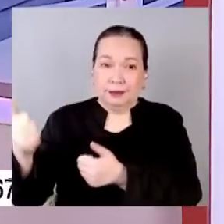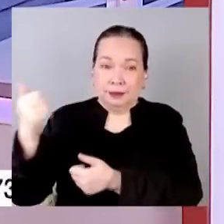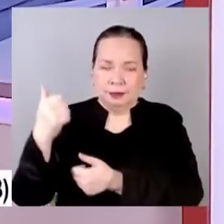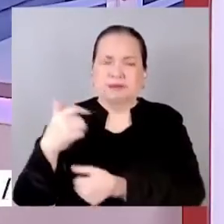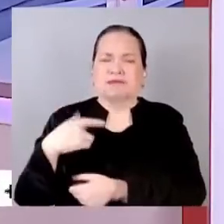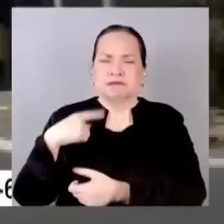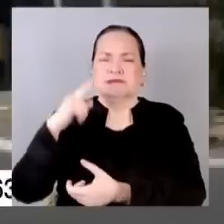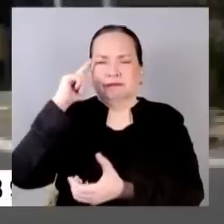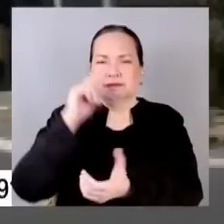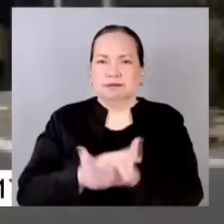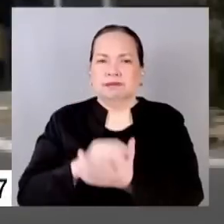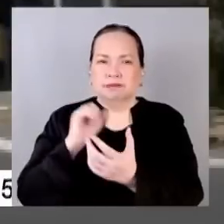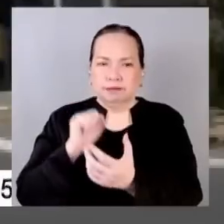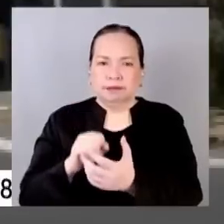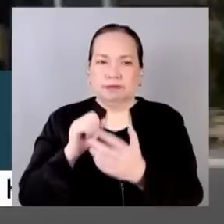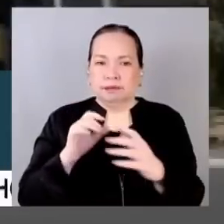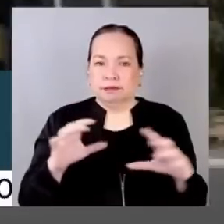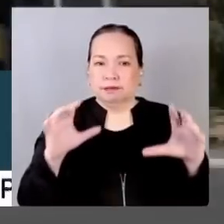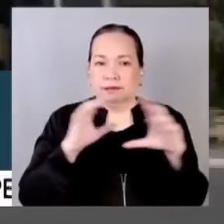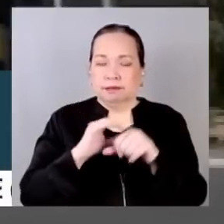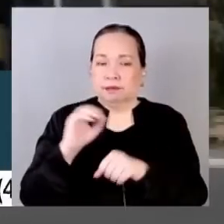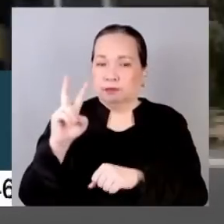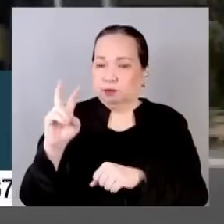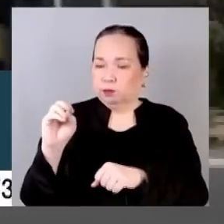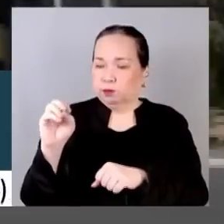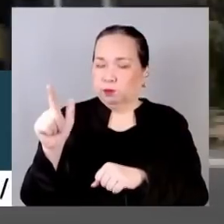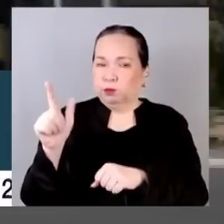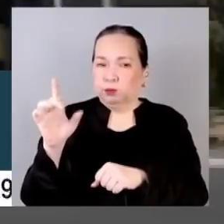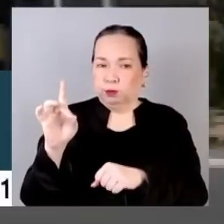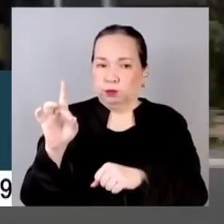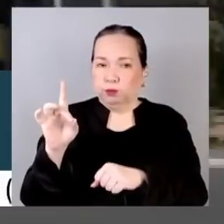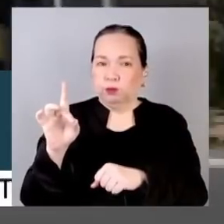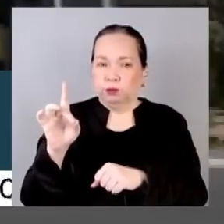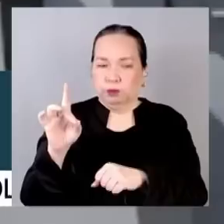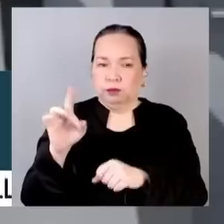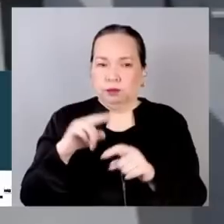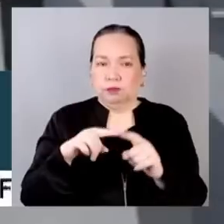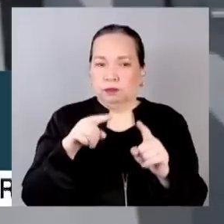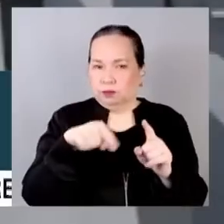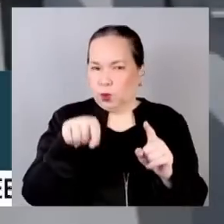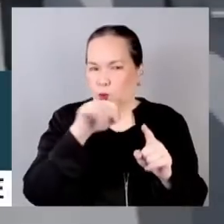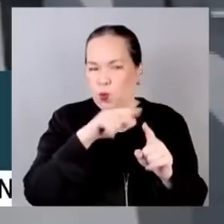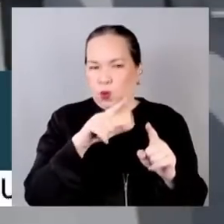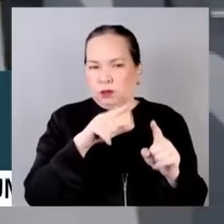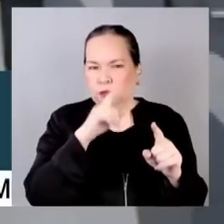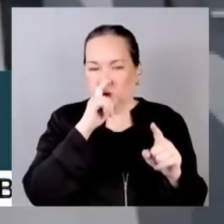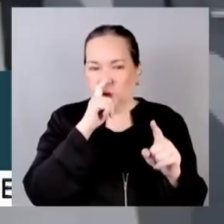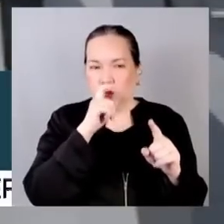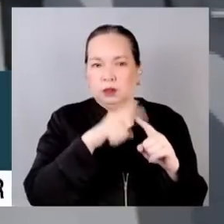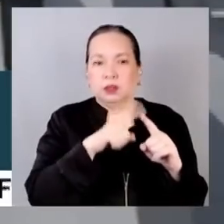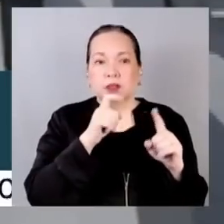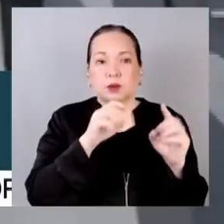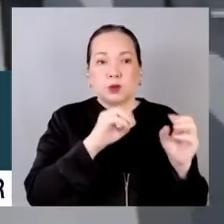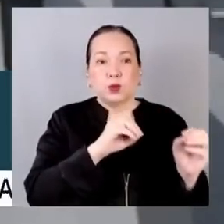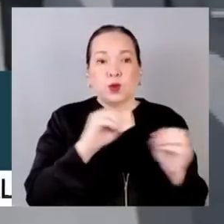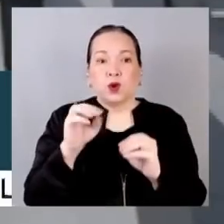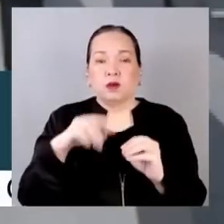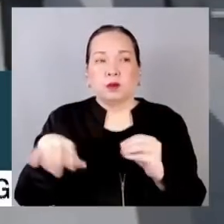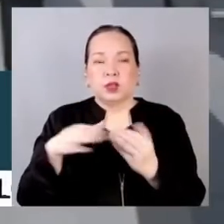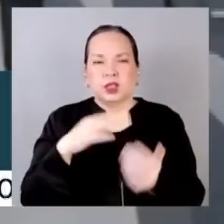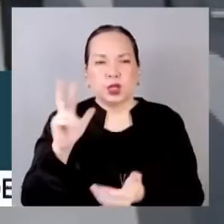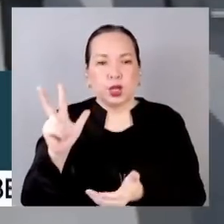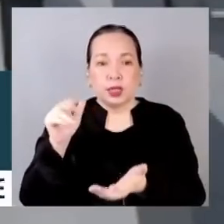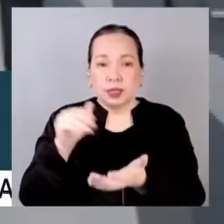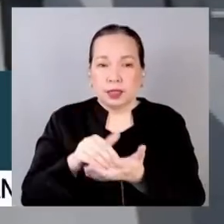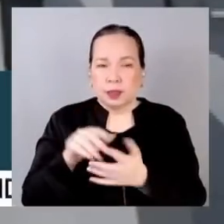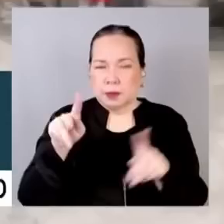penitentiary by 2028. The Bureau of Corrections plans to move the close to 30,000 inmates at the